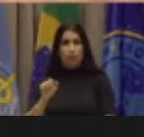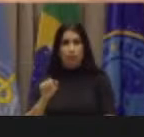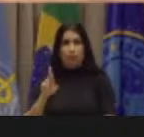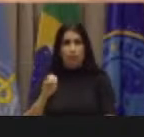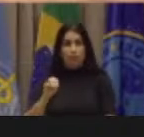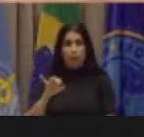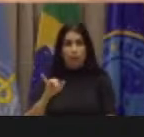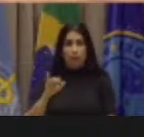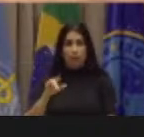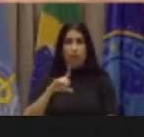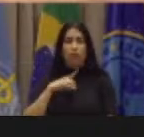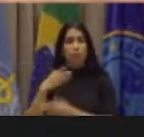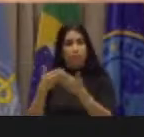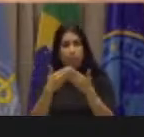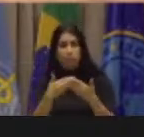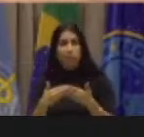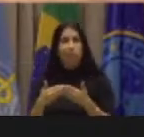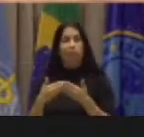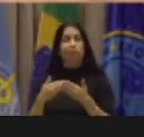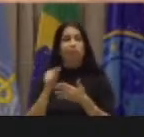the molecular